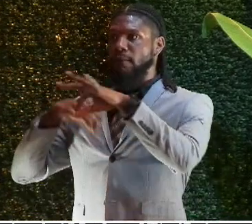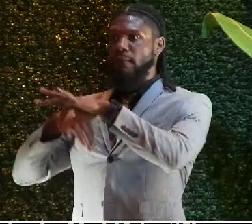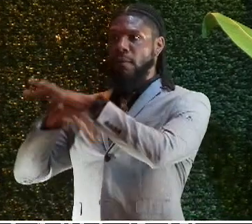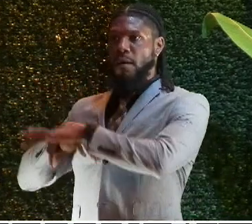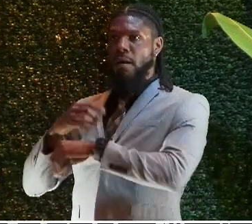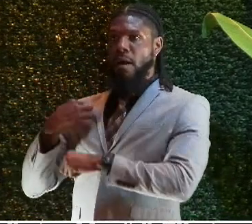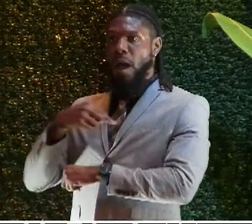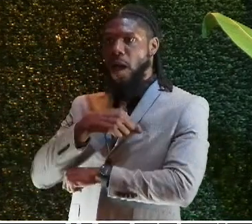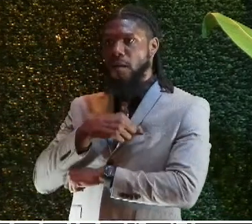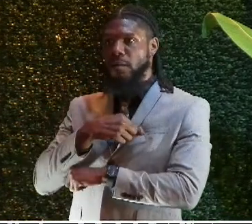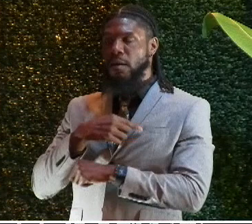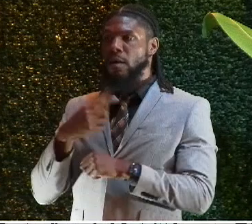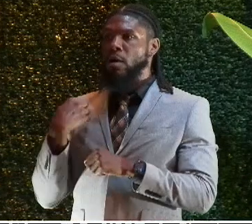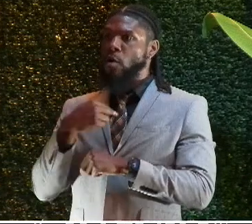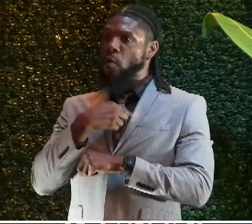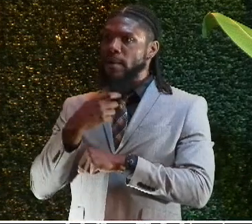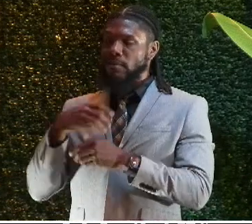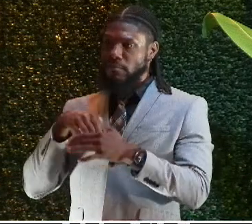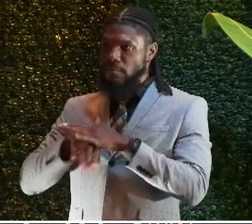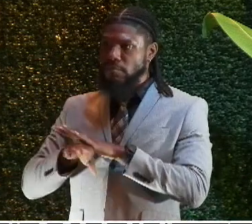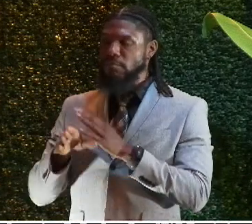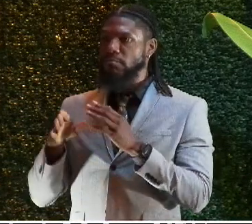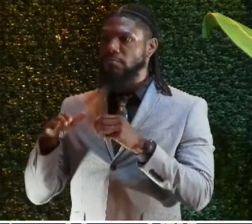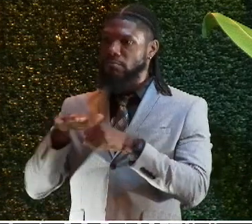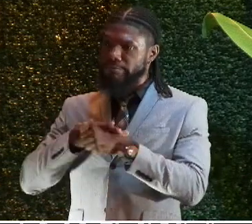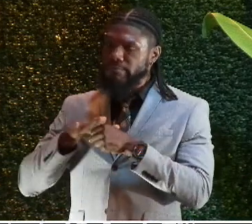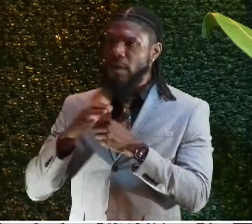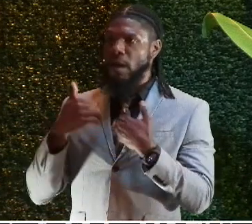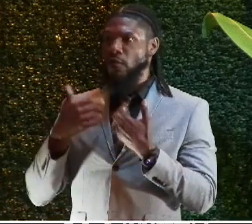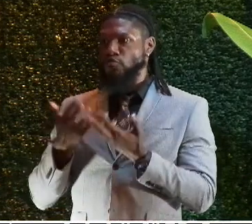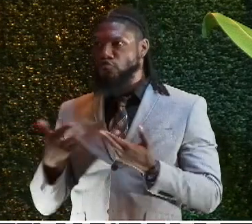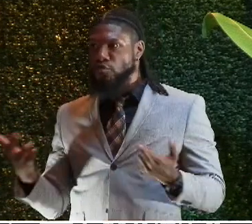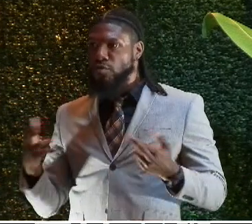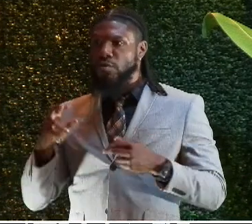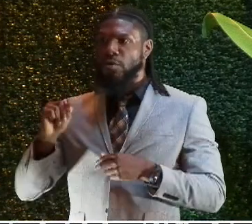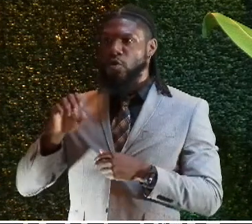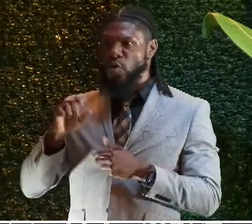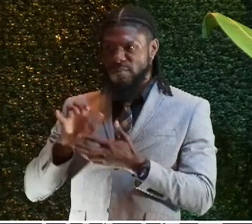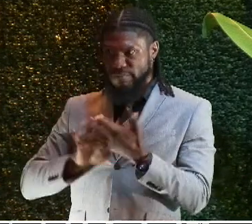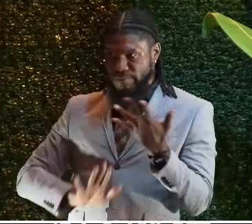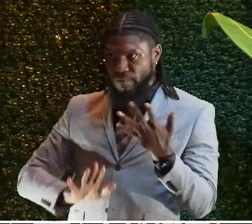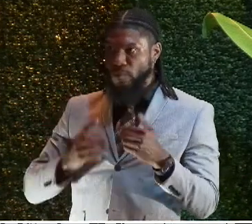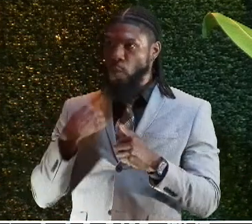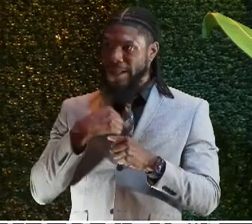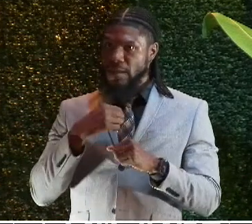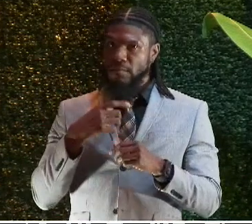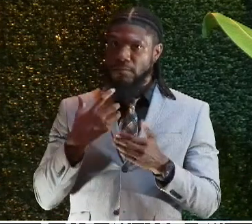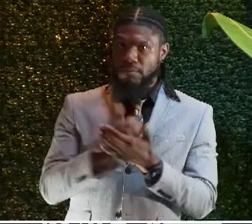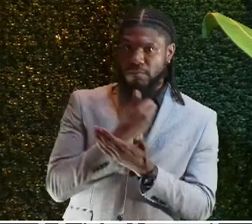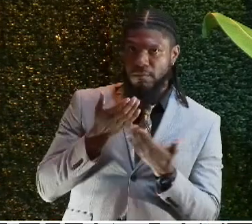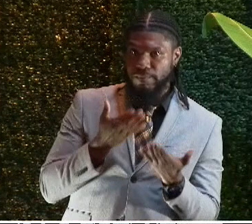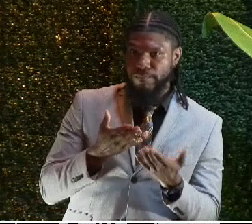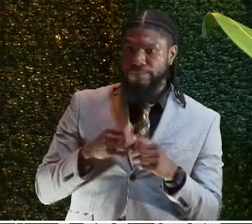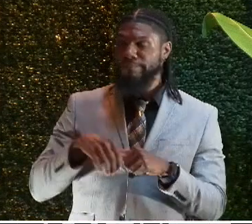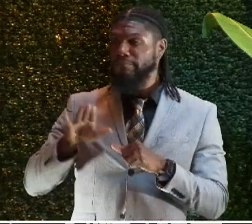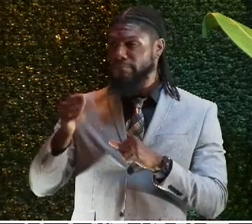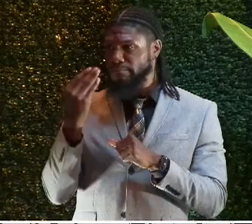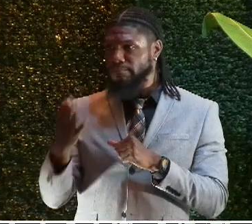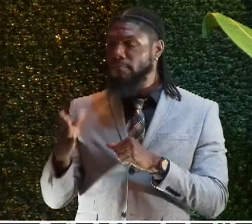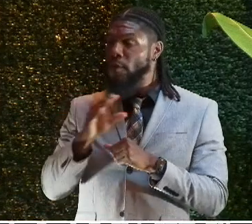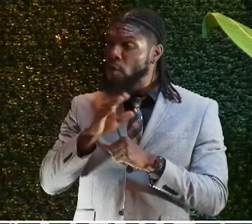always, when we get into these spaces that have resources and tools and things like that, let me tell you something. Ain't a man